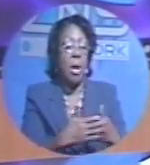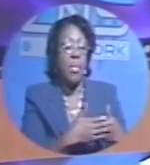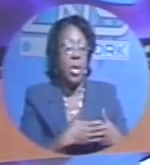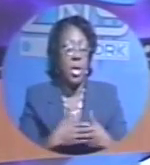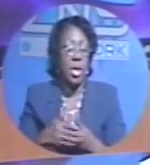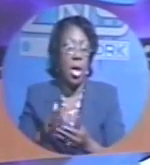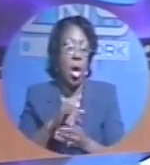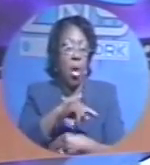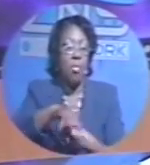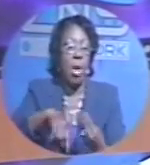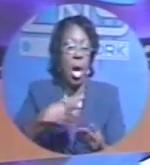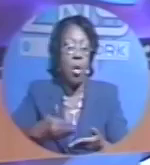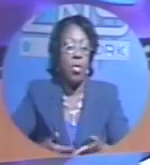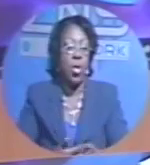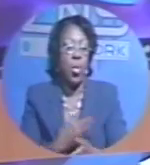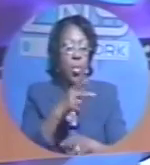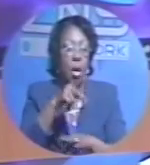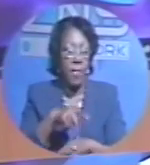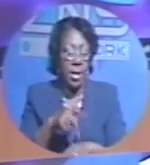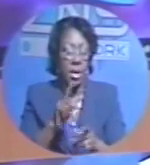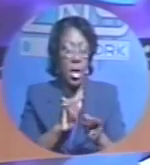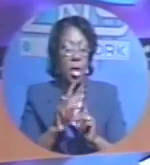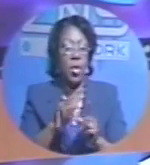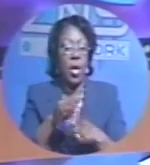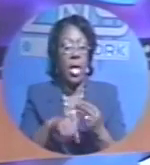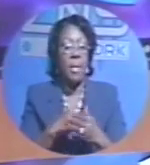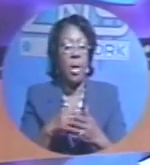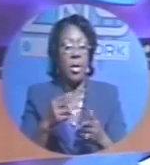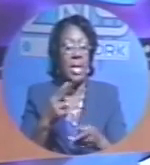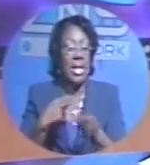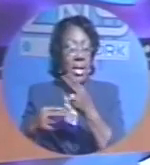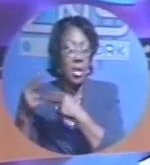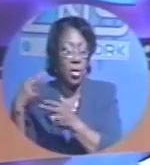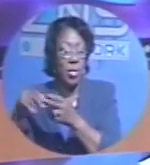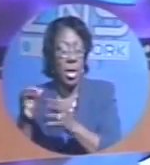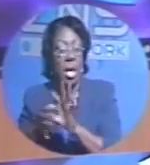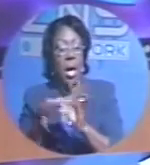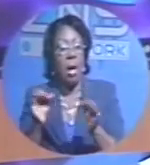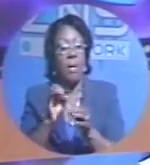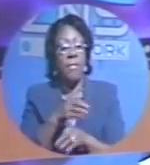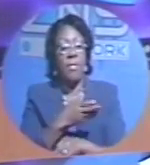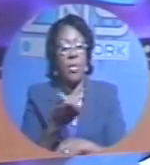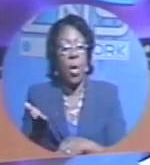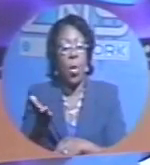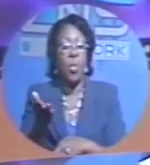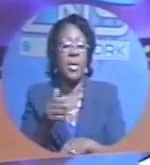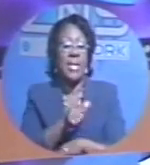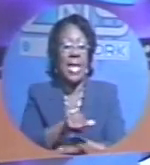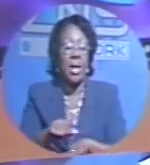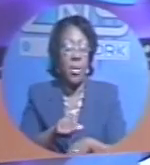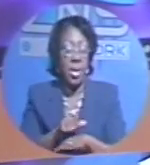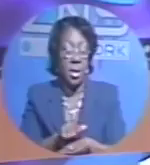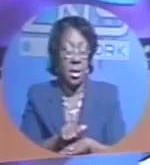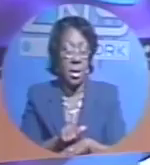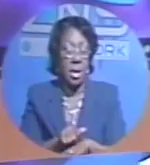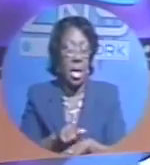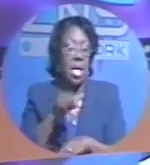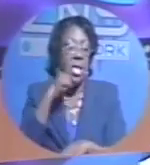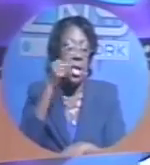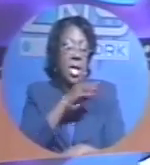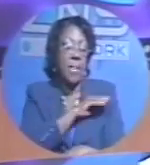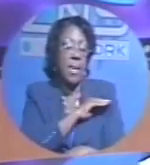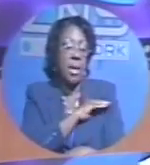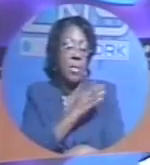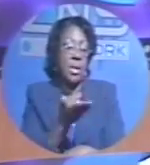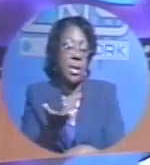New Providence talking about the history of those areas and featuring plans to reclaim one community at a time. Our Shanique Miller was there